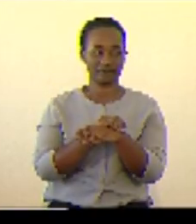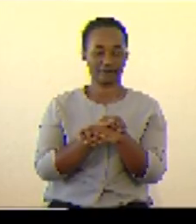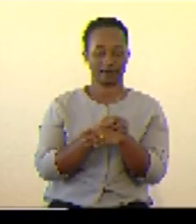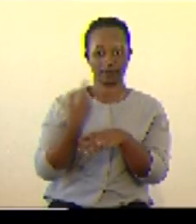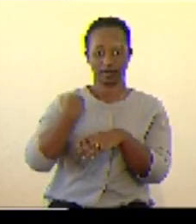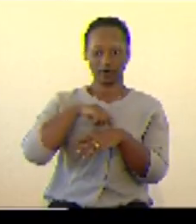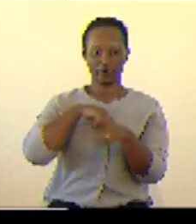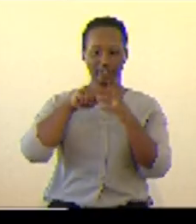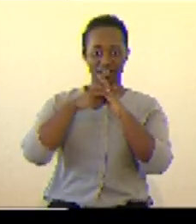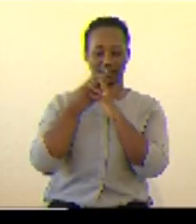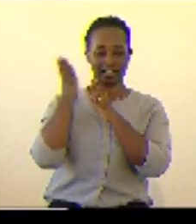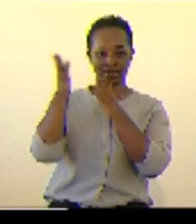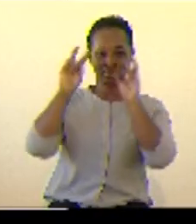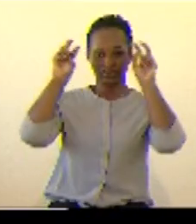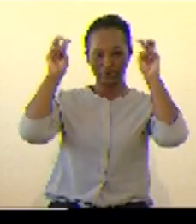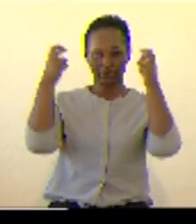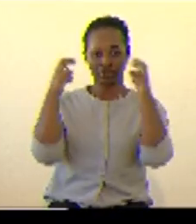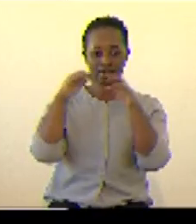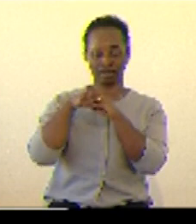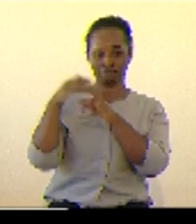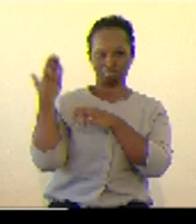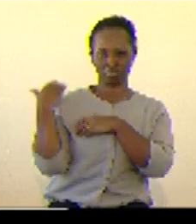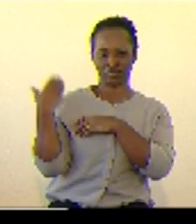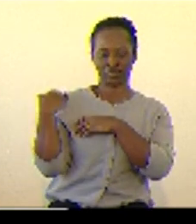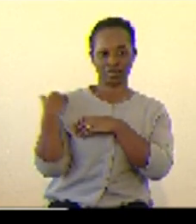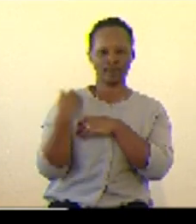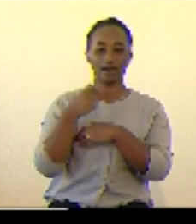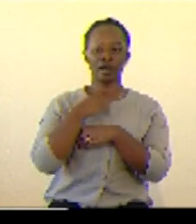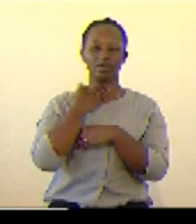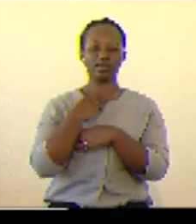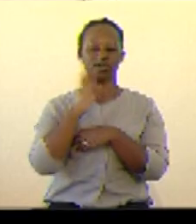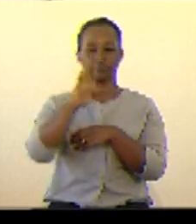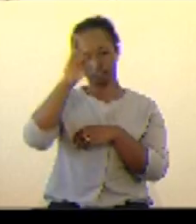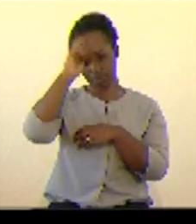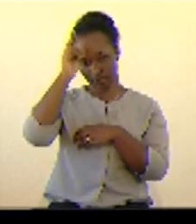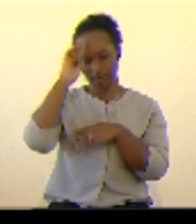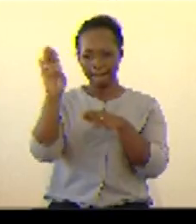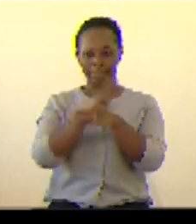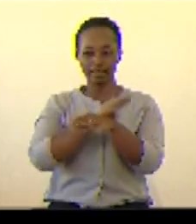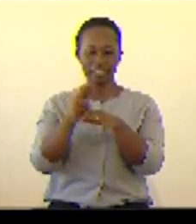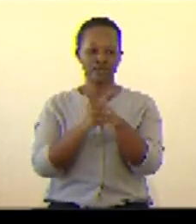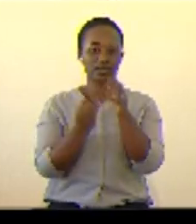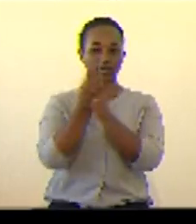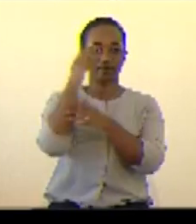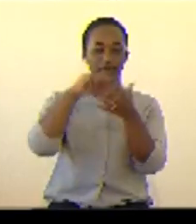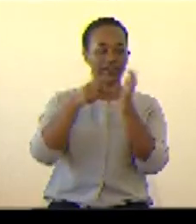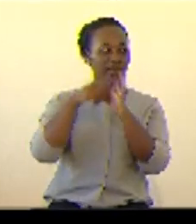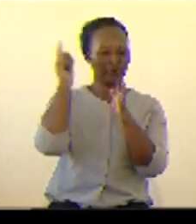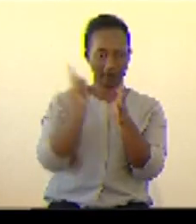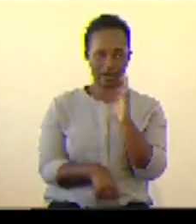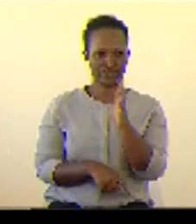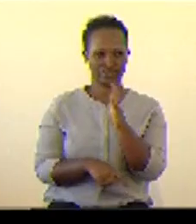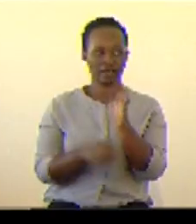we started this unit in the previous lessons. So I want you to remind me what business growth is and what business development